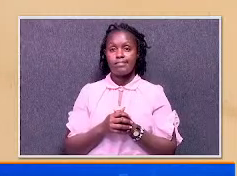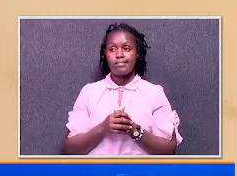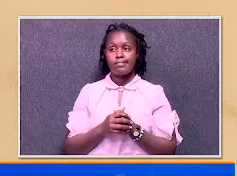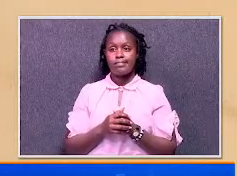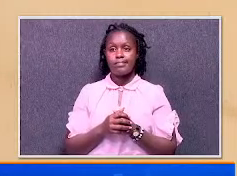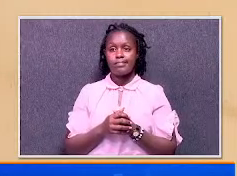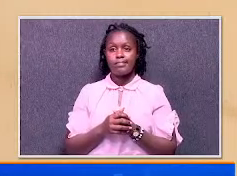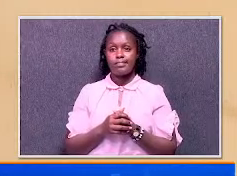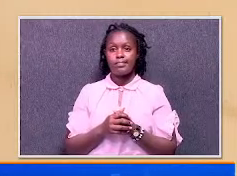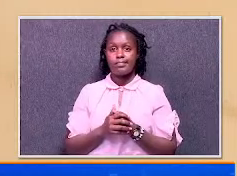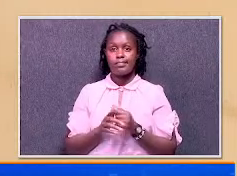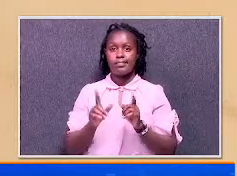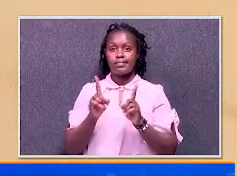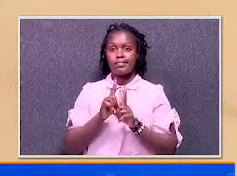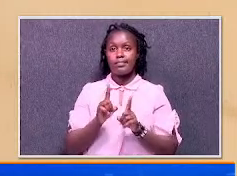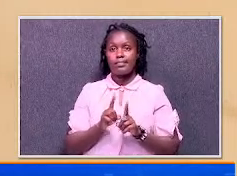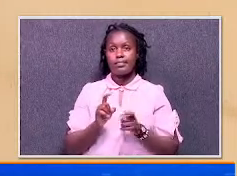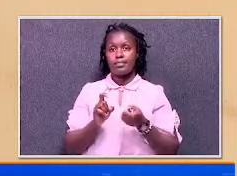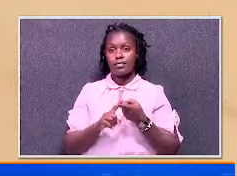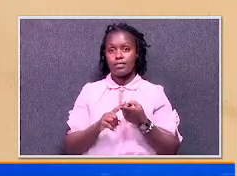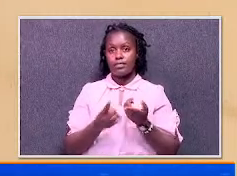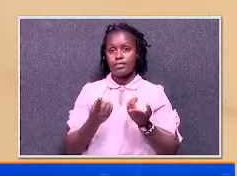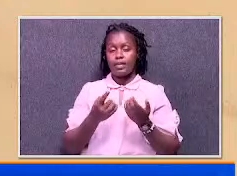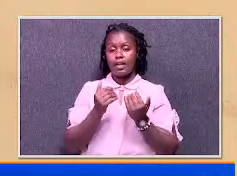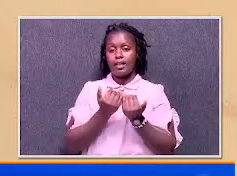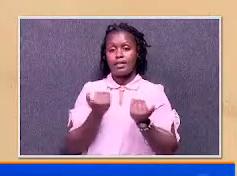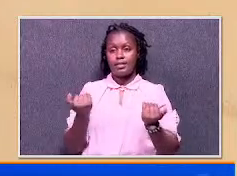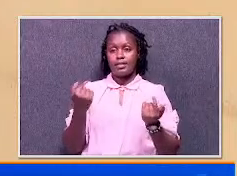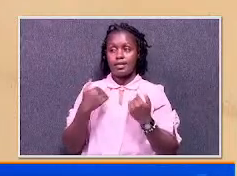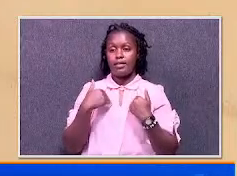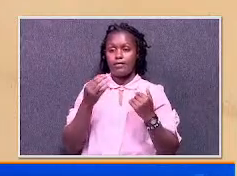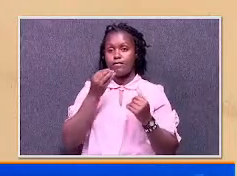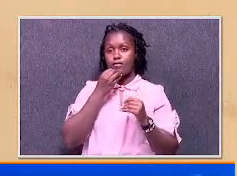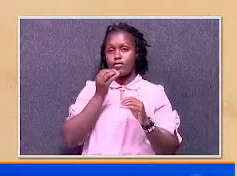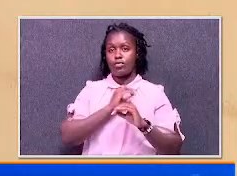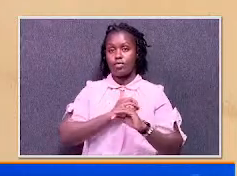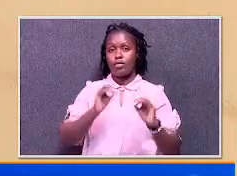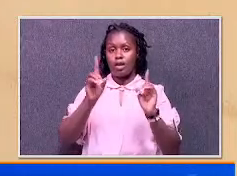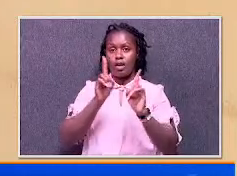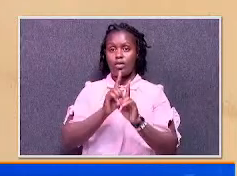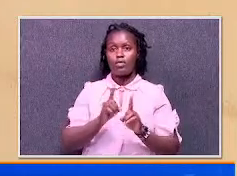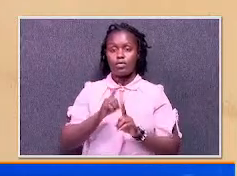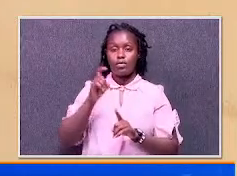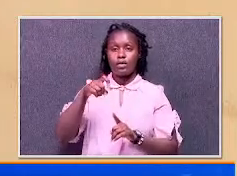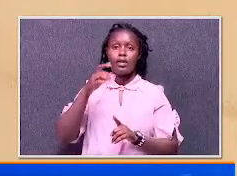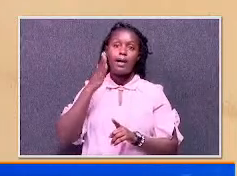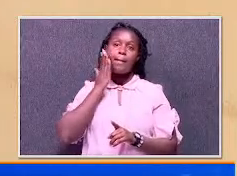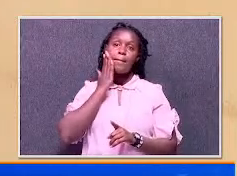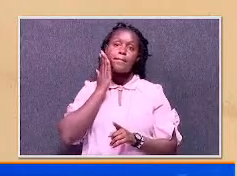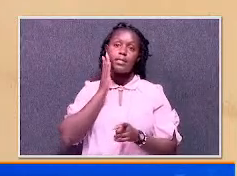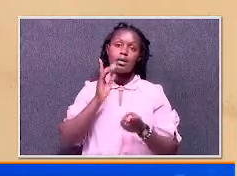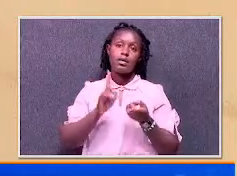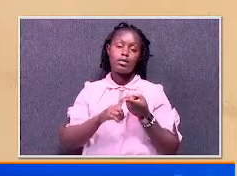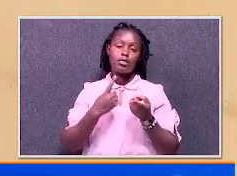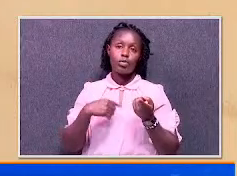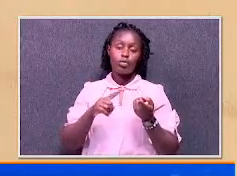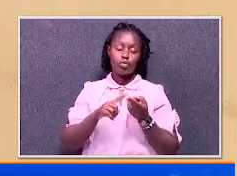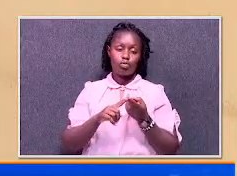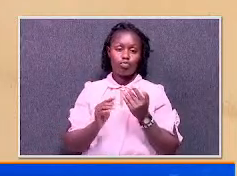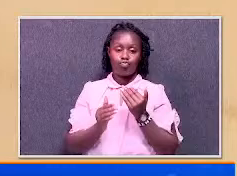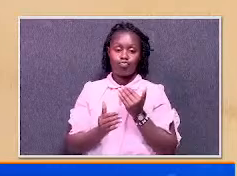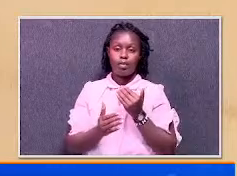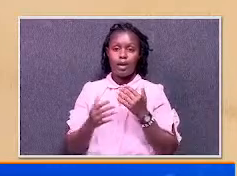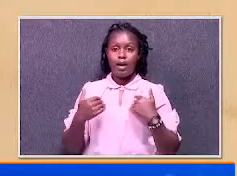to stunting and malnutrition. And also, we also need the mother to recover from childbirth